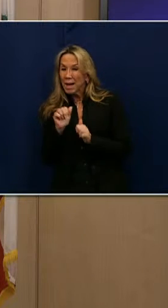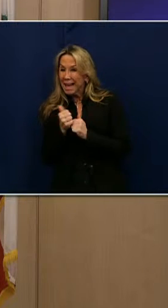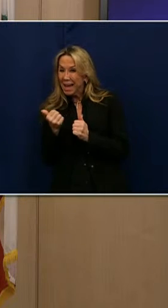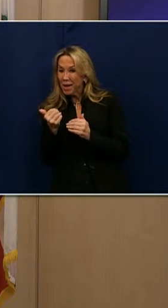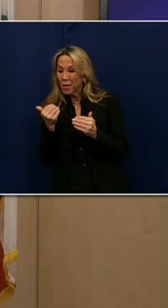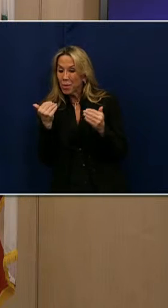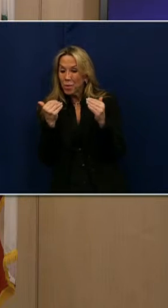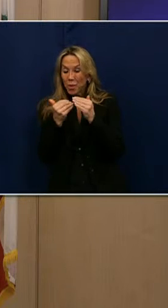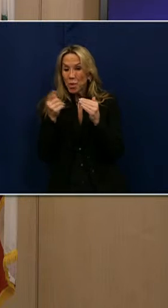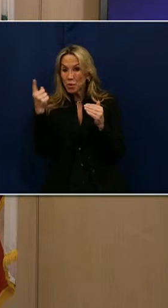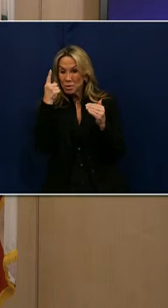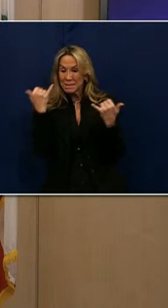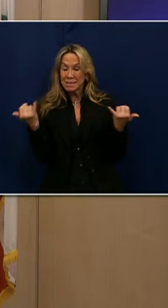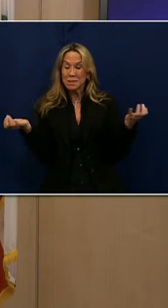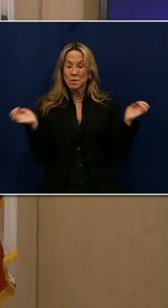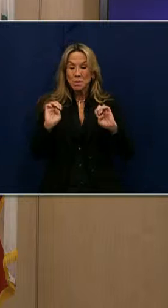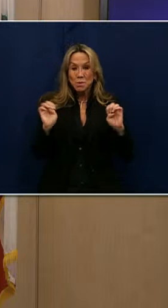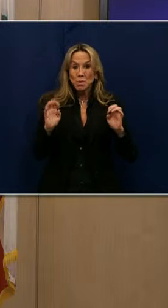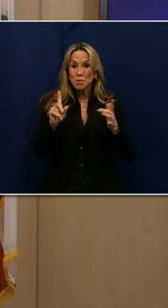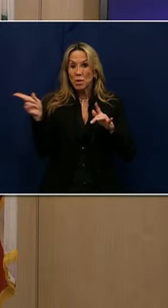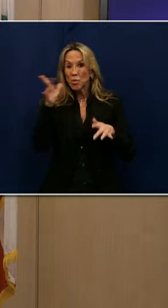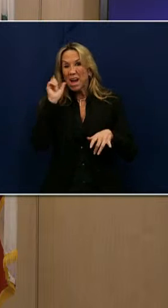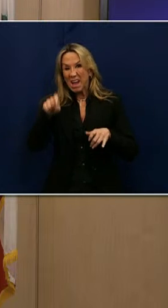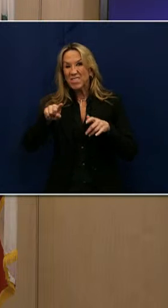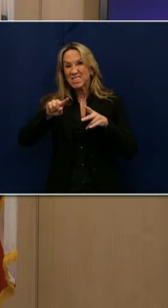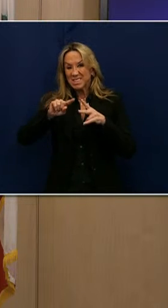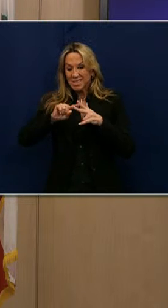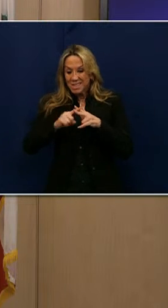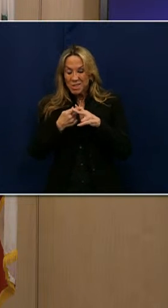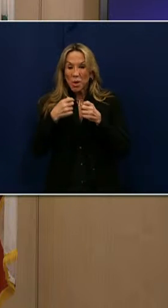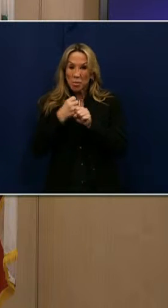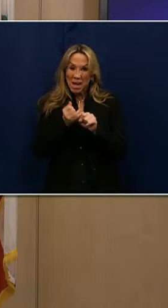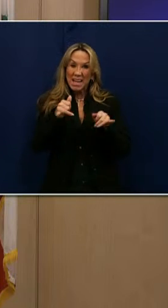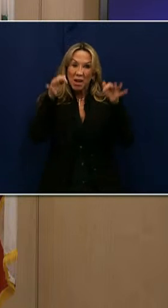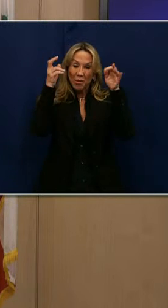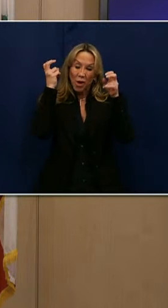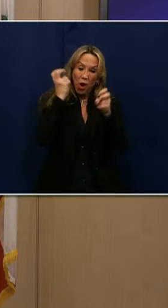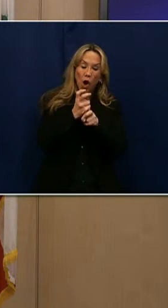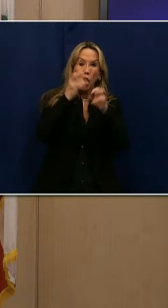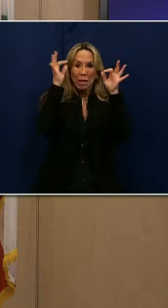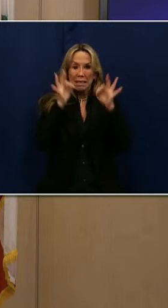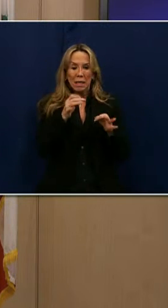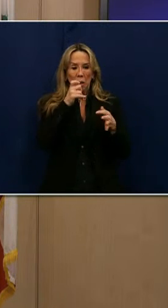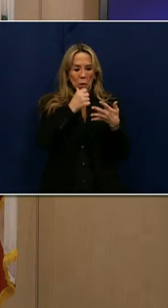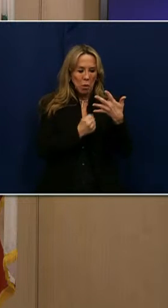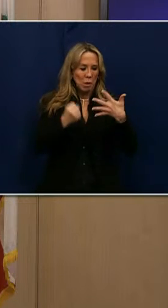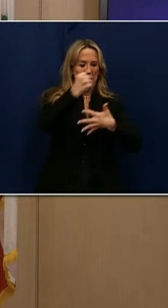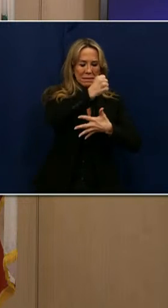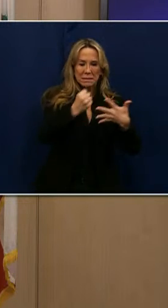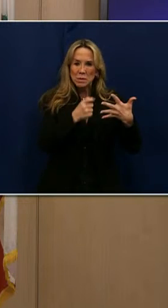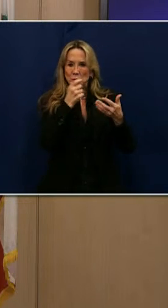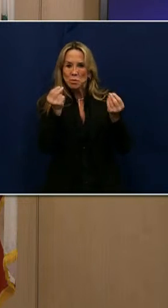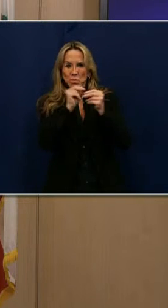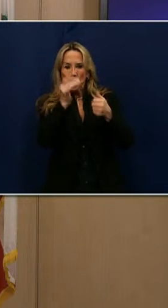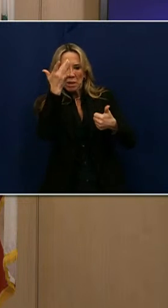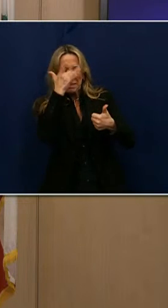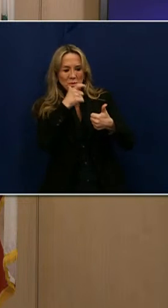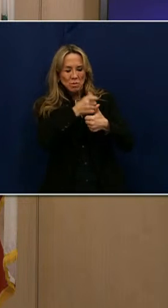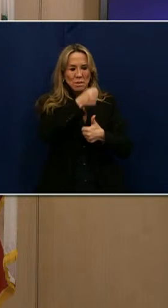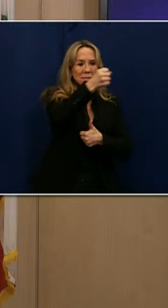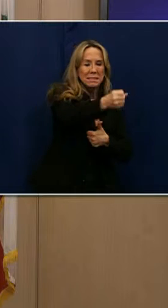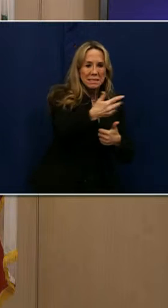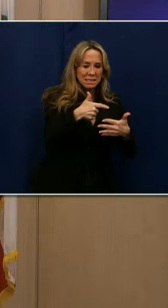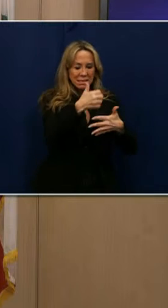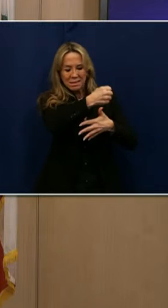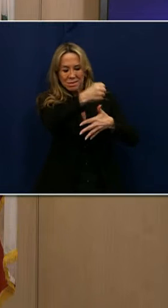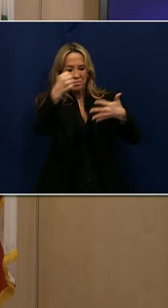reaching, a crisis situation where you have to start making those hard decisions in the moment about who's sicker and who needs to care more urgently,